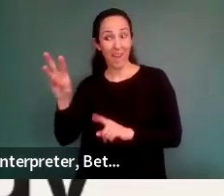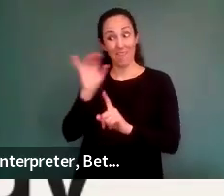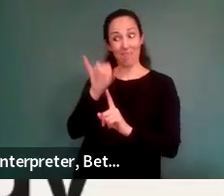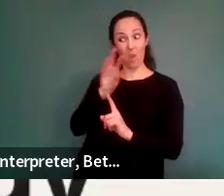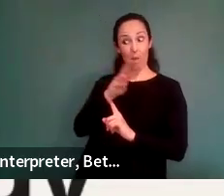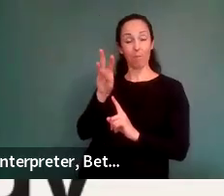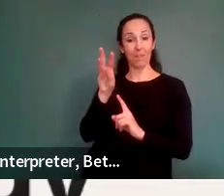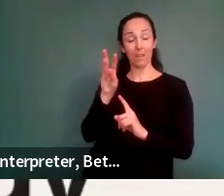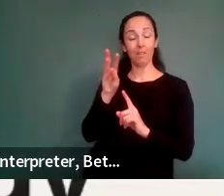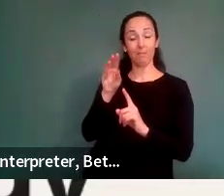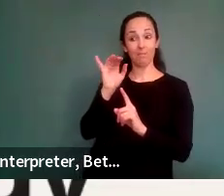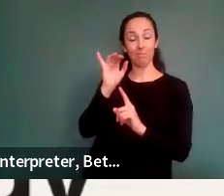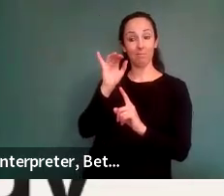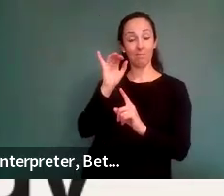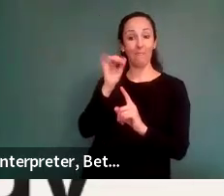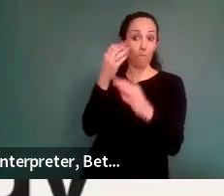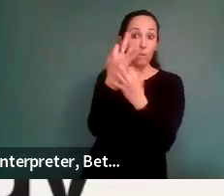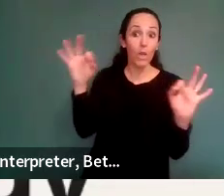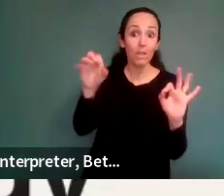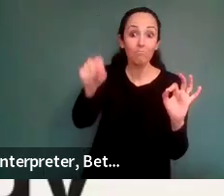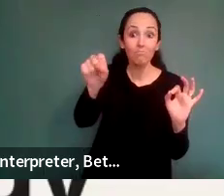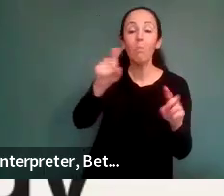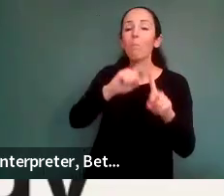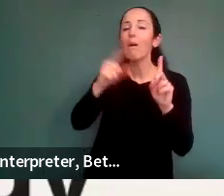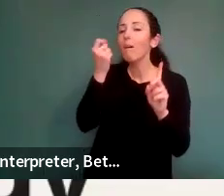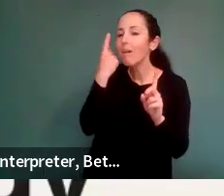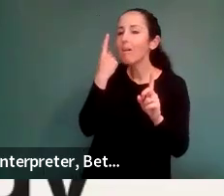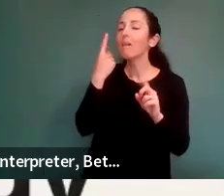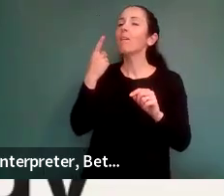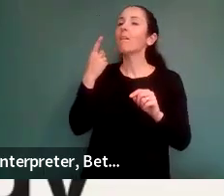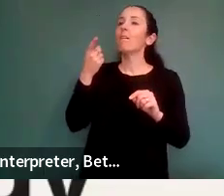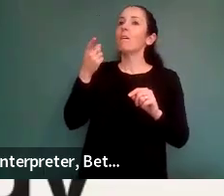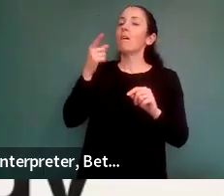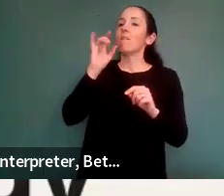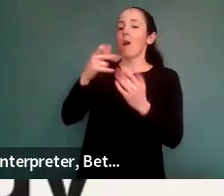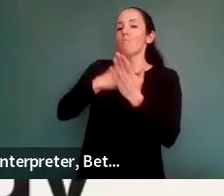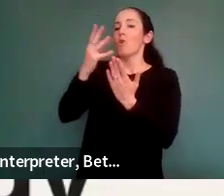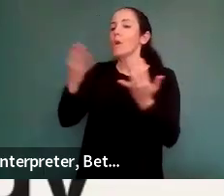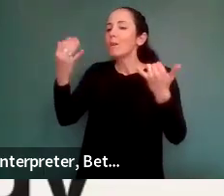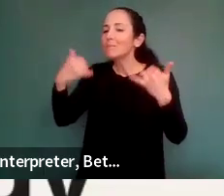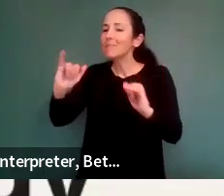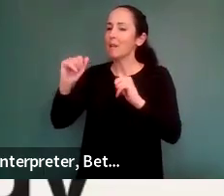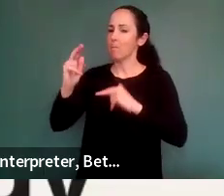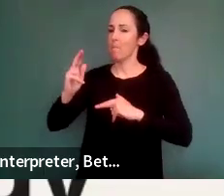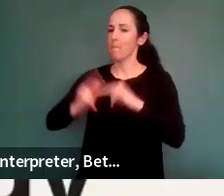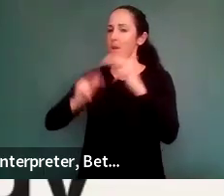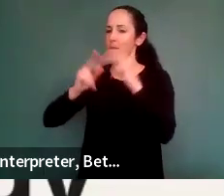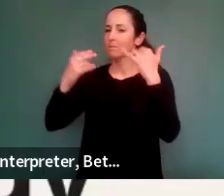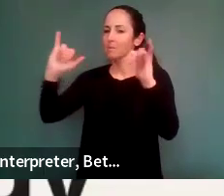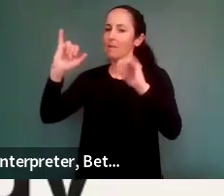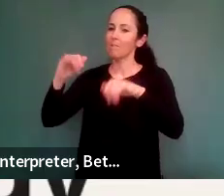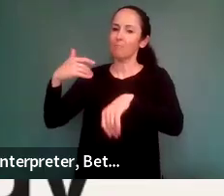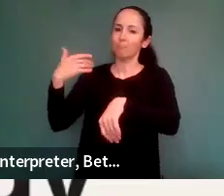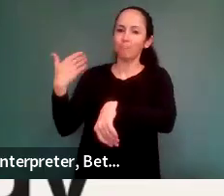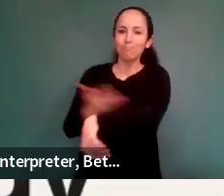open source program, those that are working on that would request some type of donation